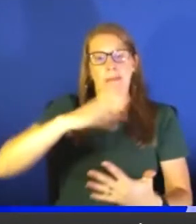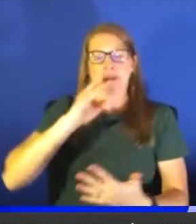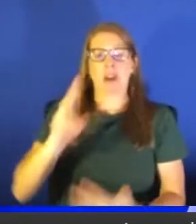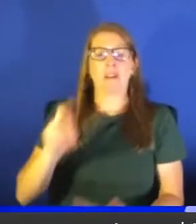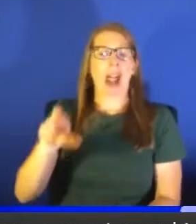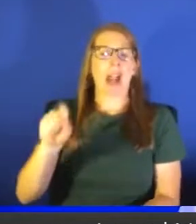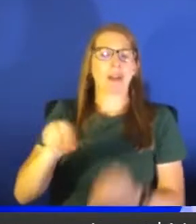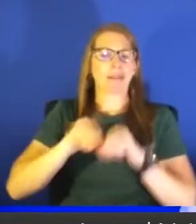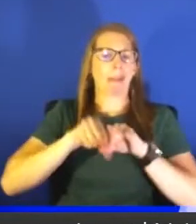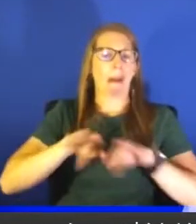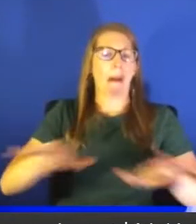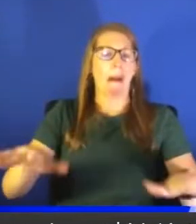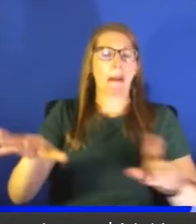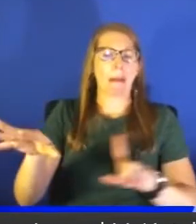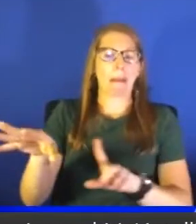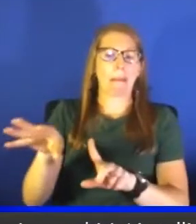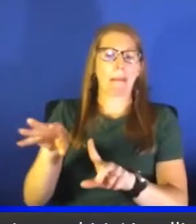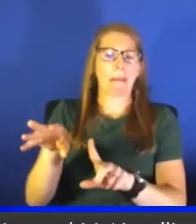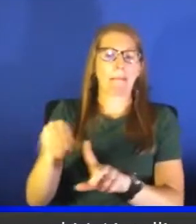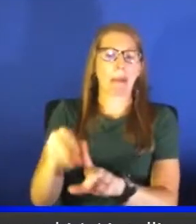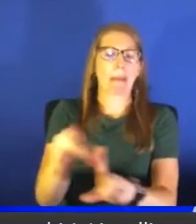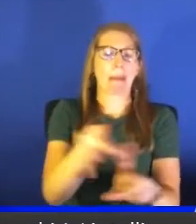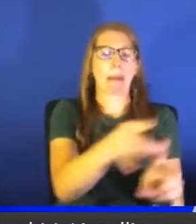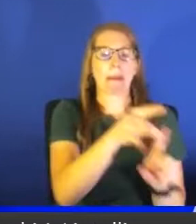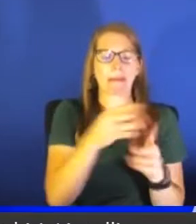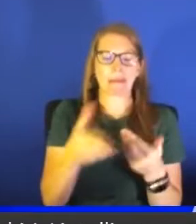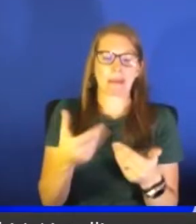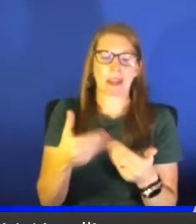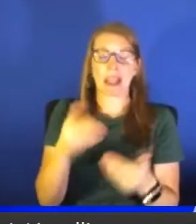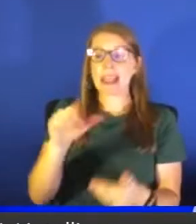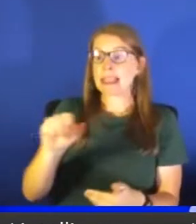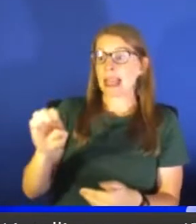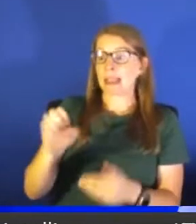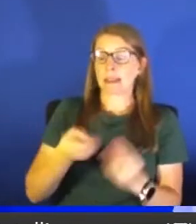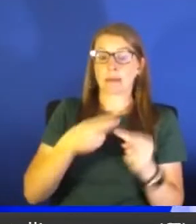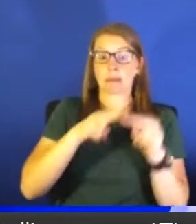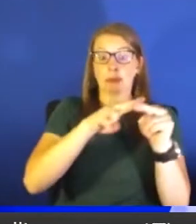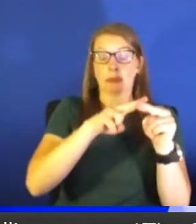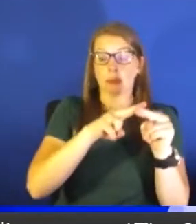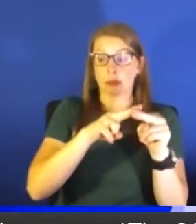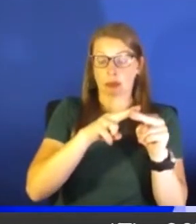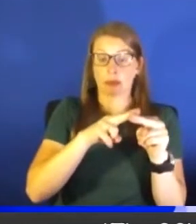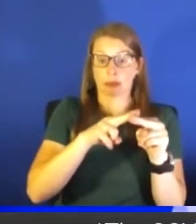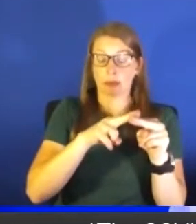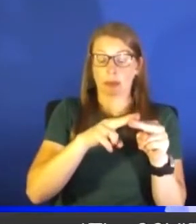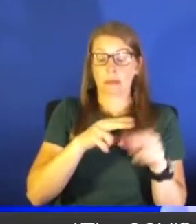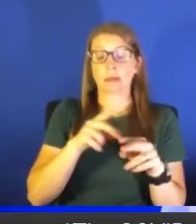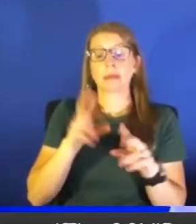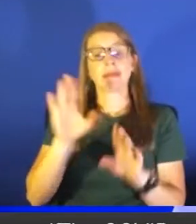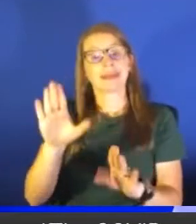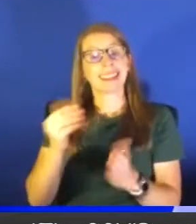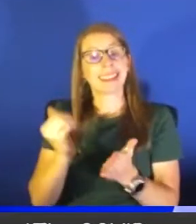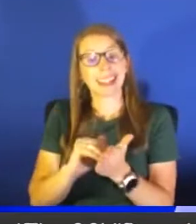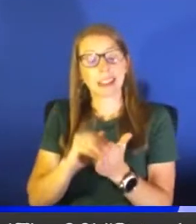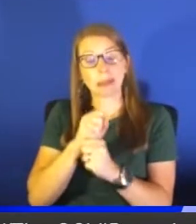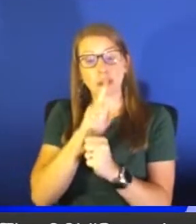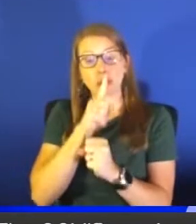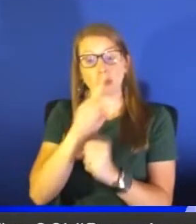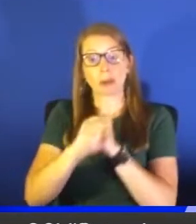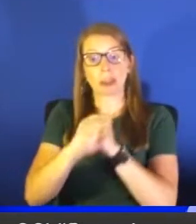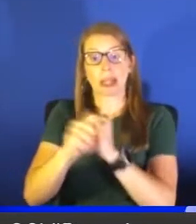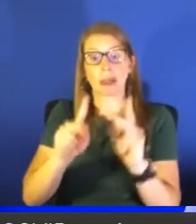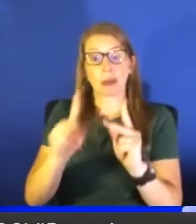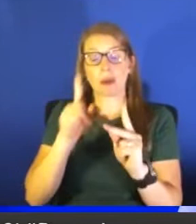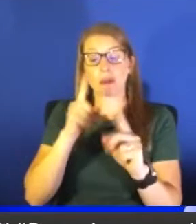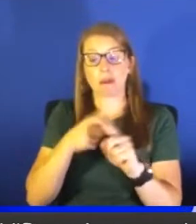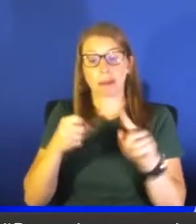able to spread. We are seeing that those increase in cases overall. Again, the thing that we want to make sure is that we can protect people from coming to the